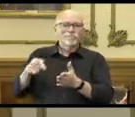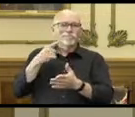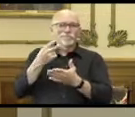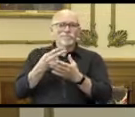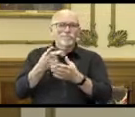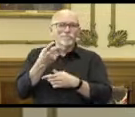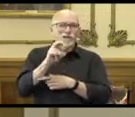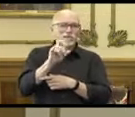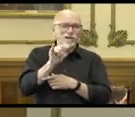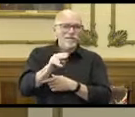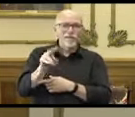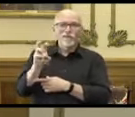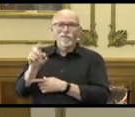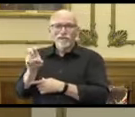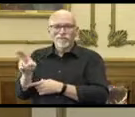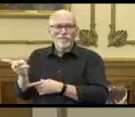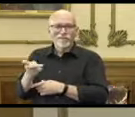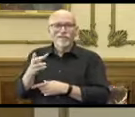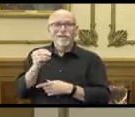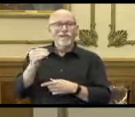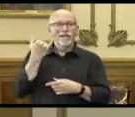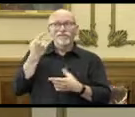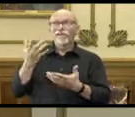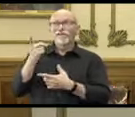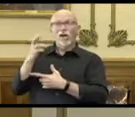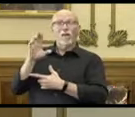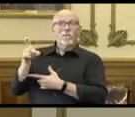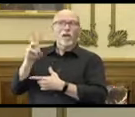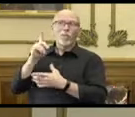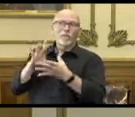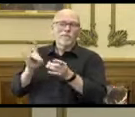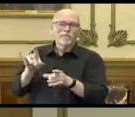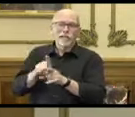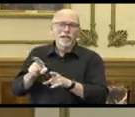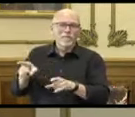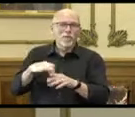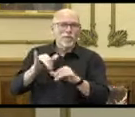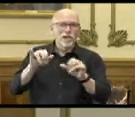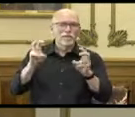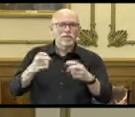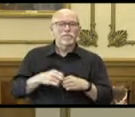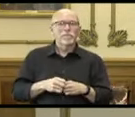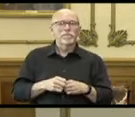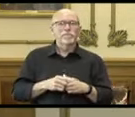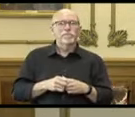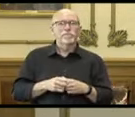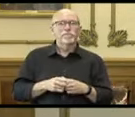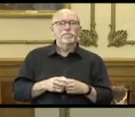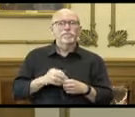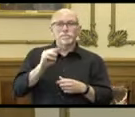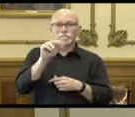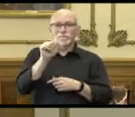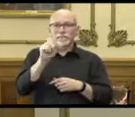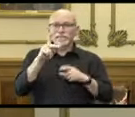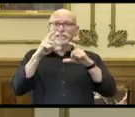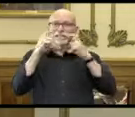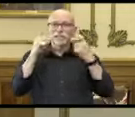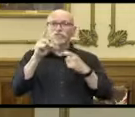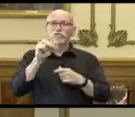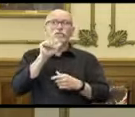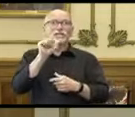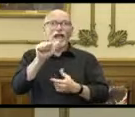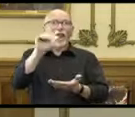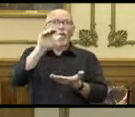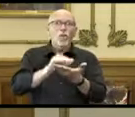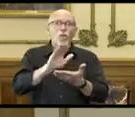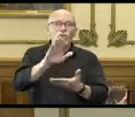Dr. Sullivan, Dr. Weaver, and of course, if she were here, Dr. Box's comments on this very topic. Masks do not lower your